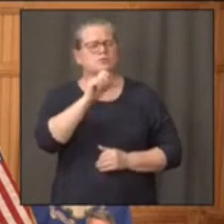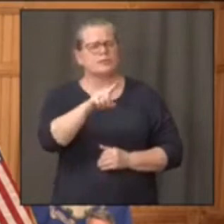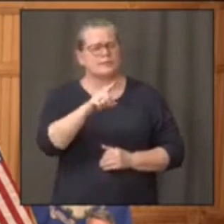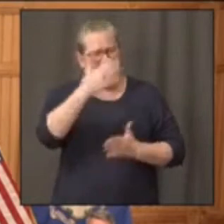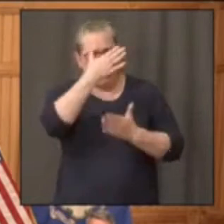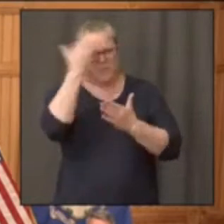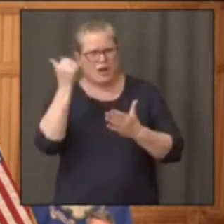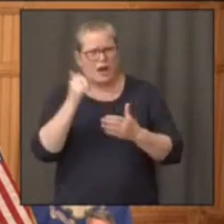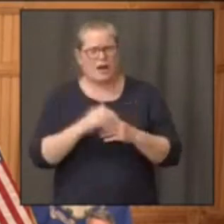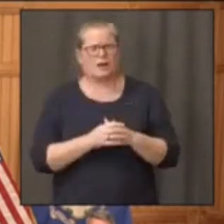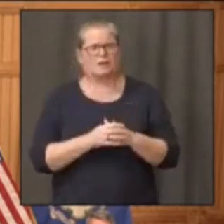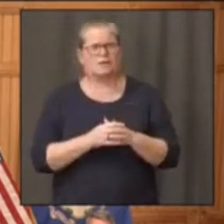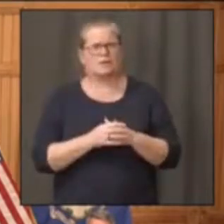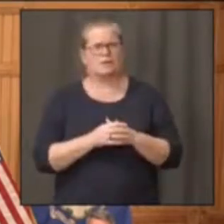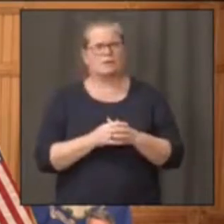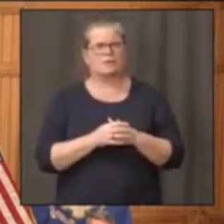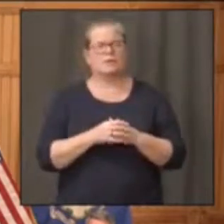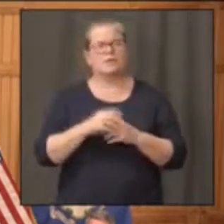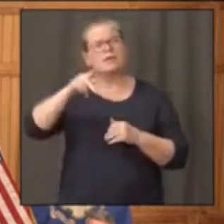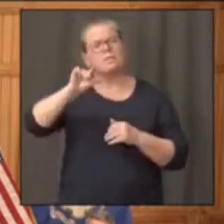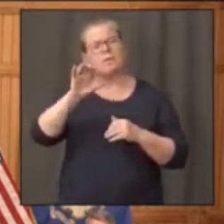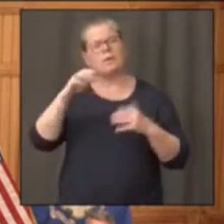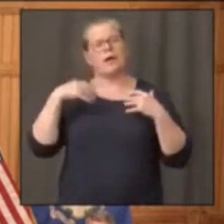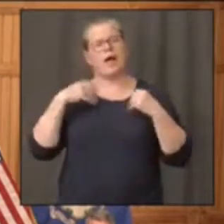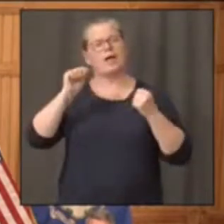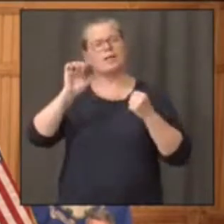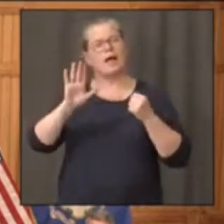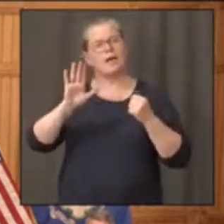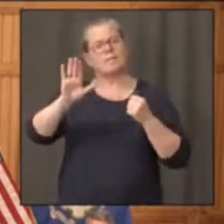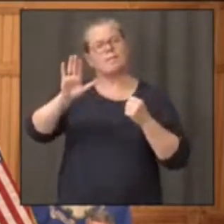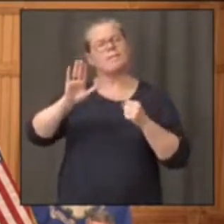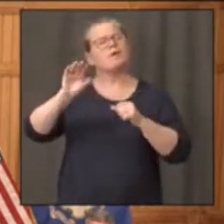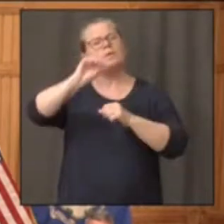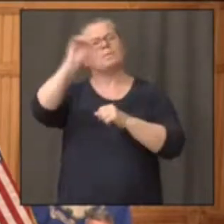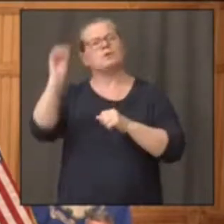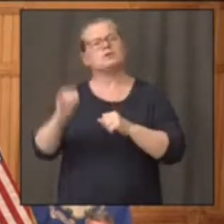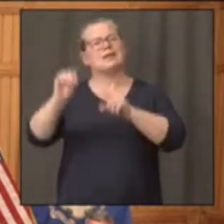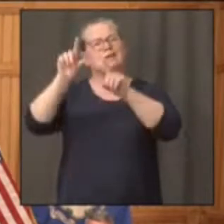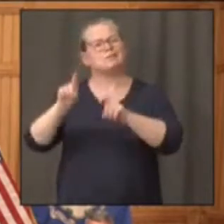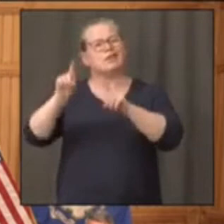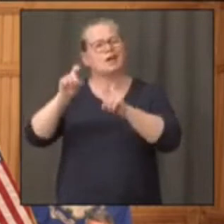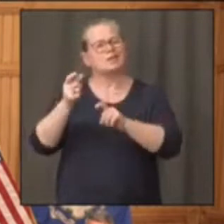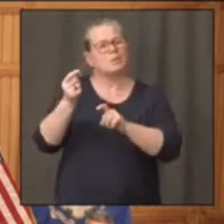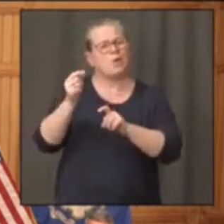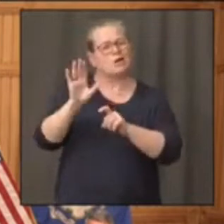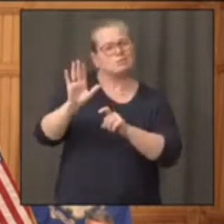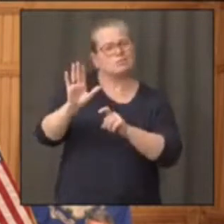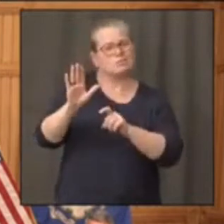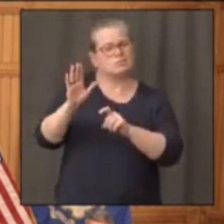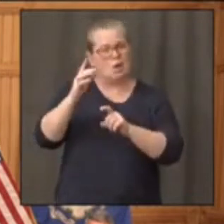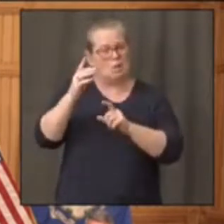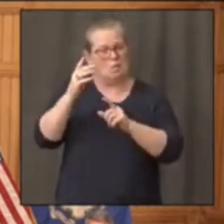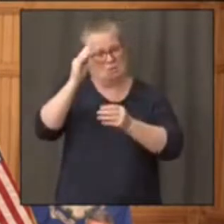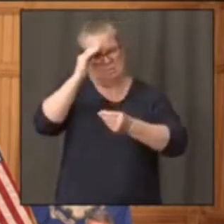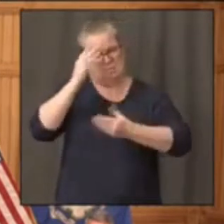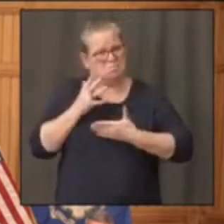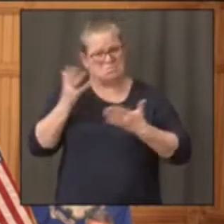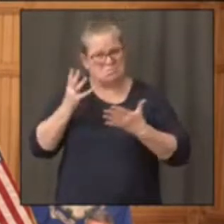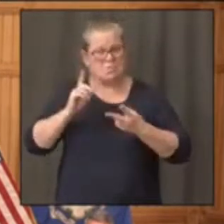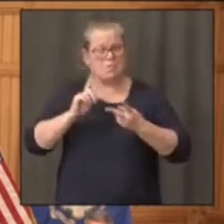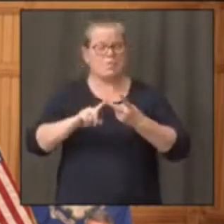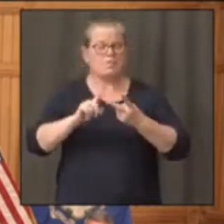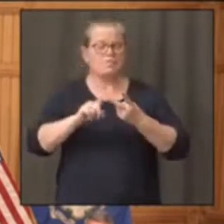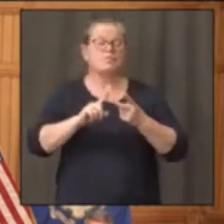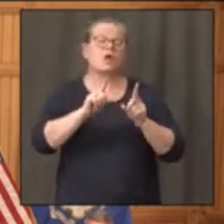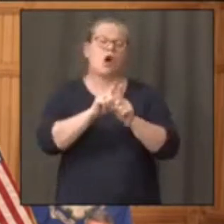being done by the public health lab. So I was wondering if you could provide us with that information. And also, what is the level of